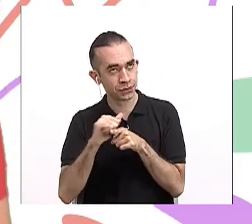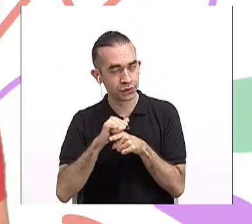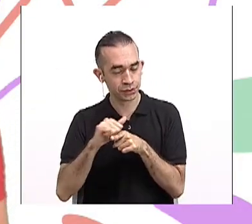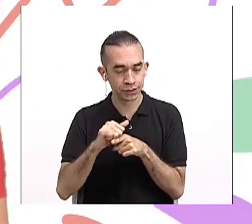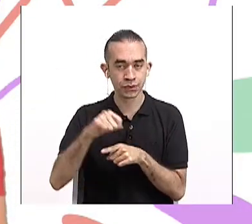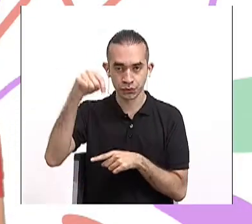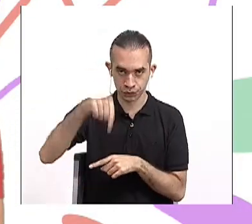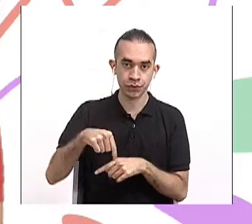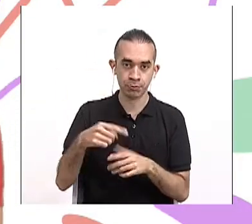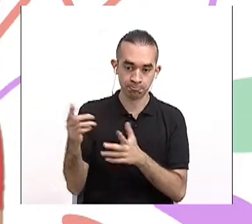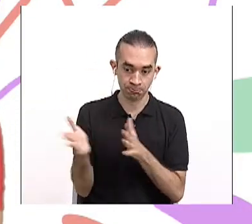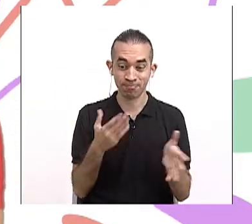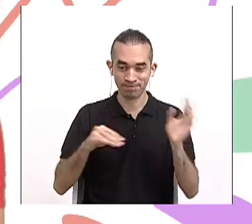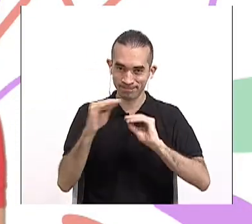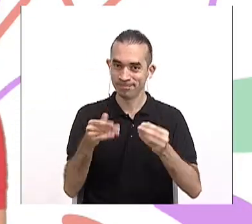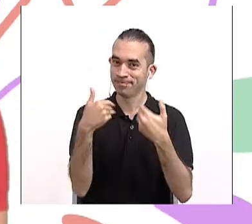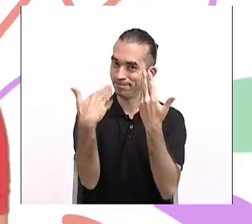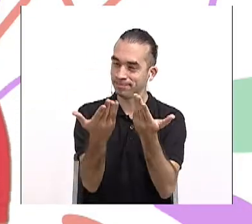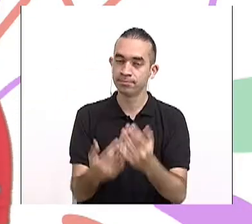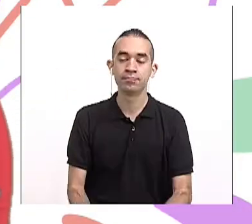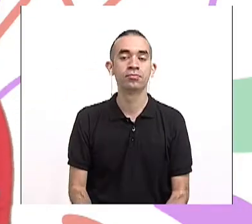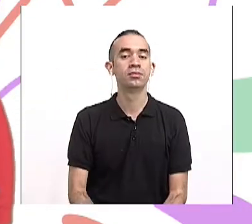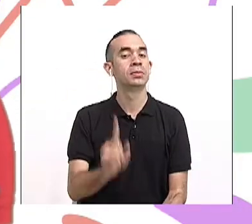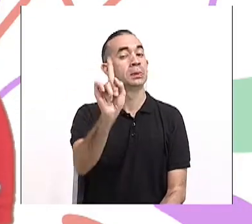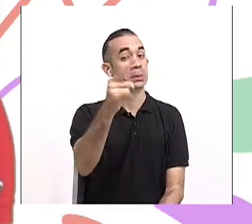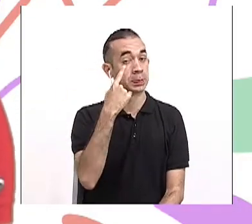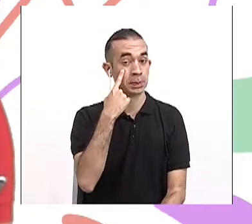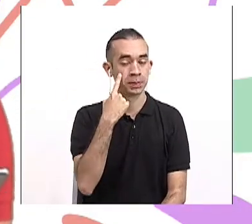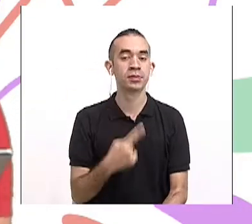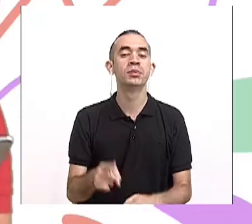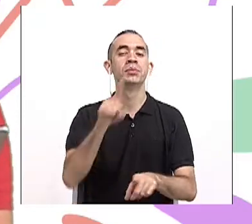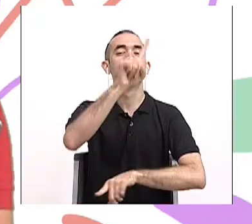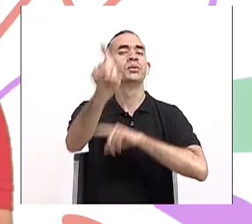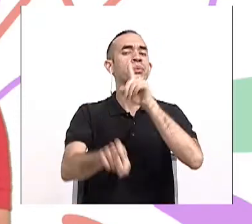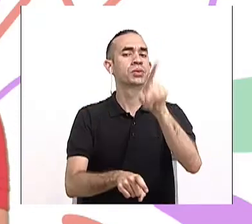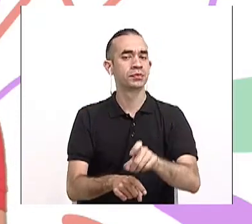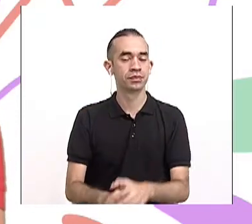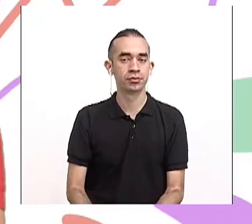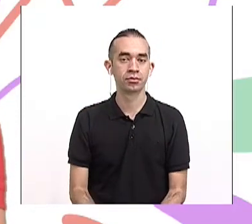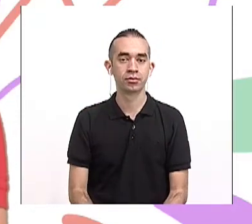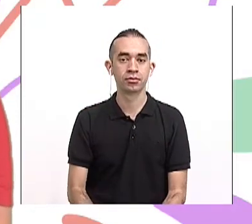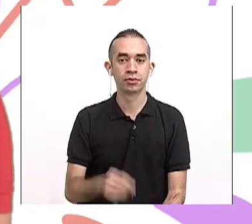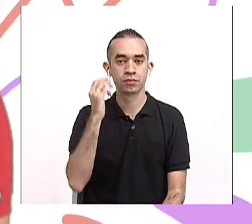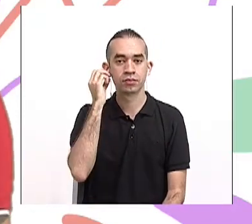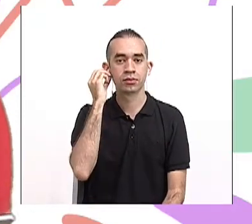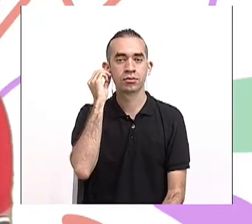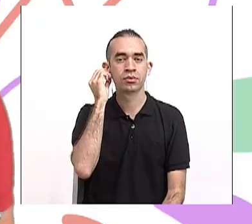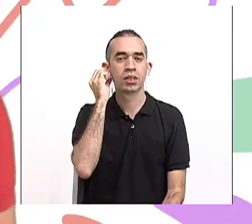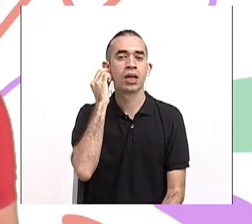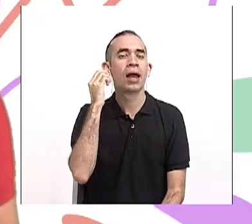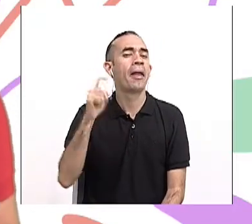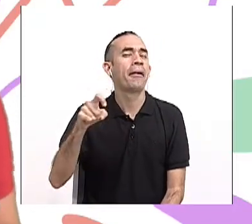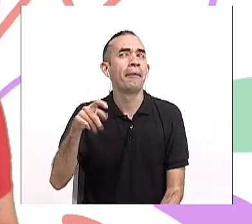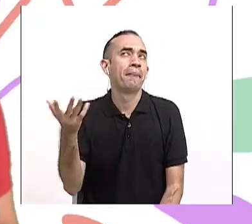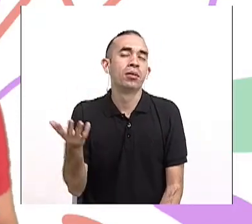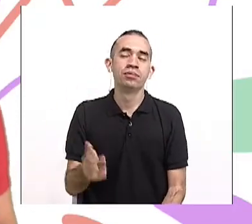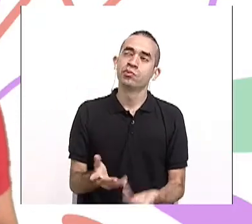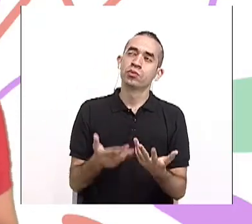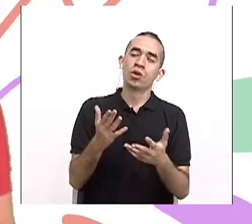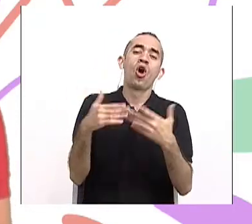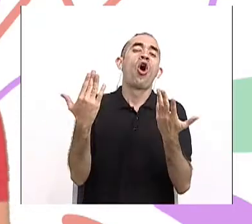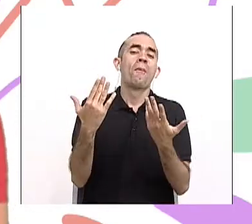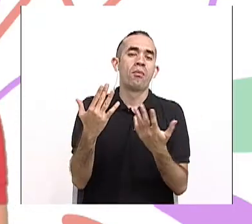you today. So, but before that, I'm gonna ask you this. What do you need, or what is the best way to get the